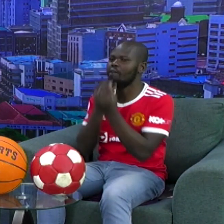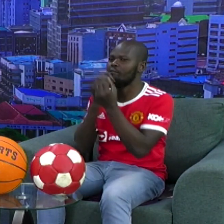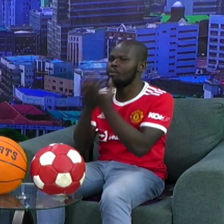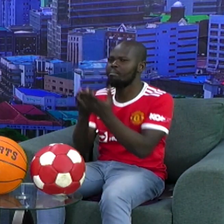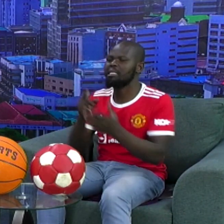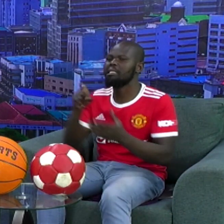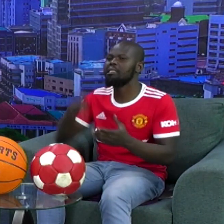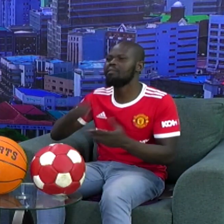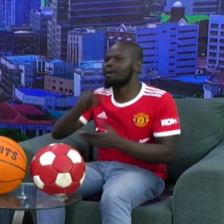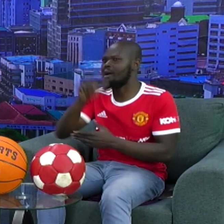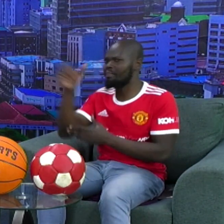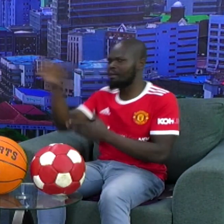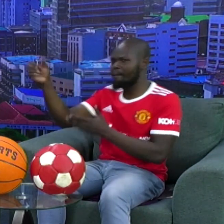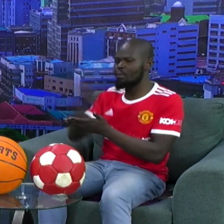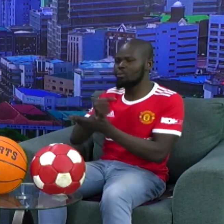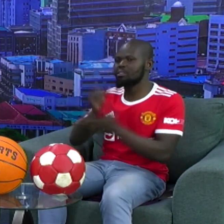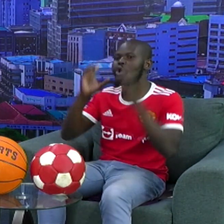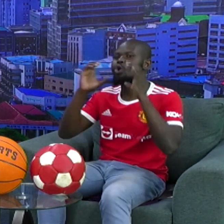Tusker FC,